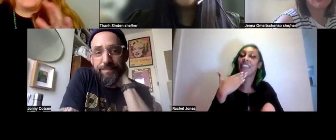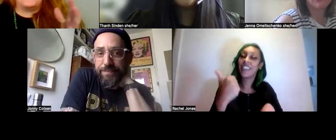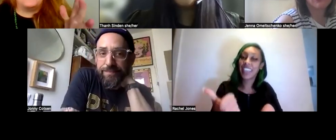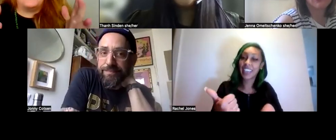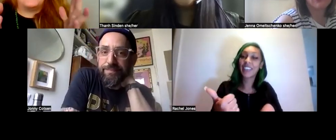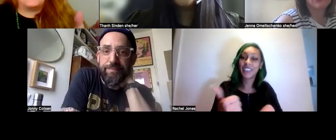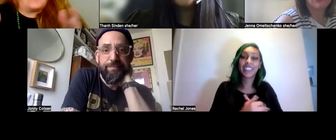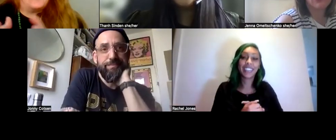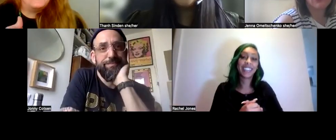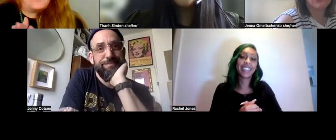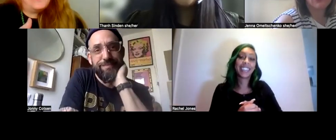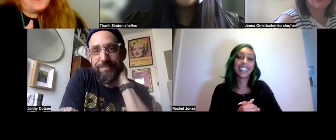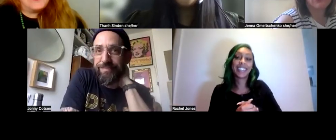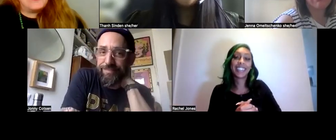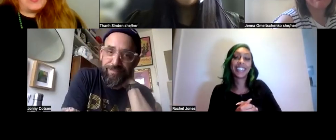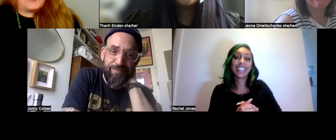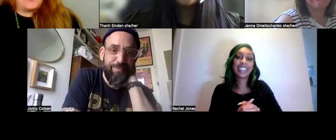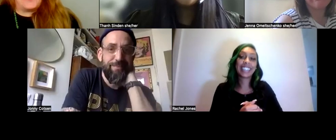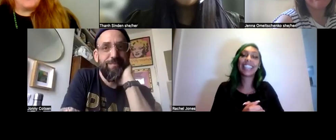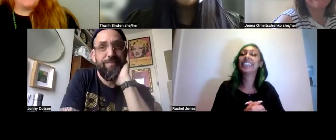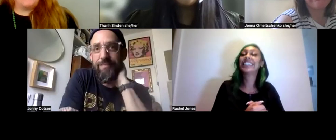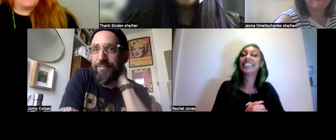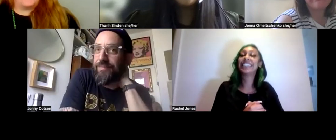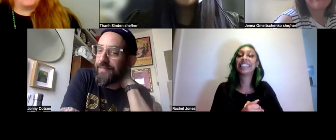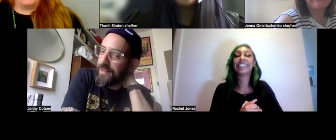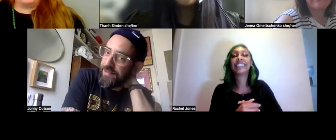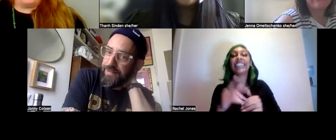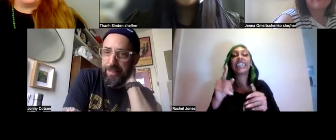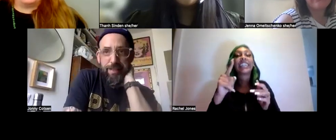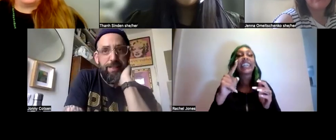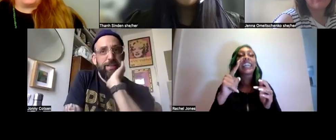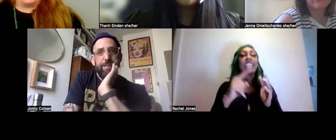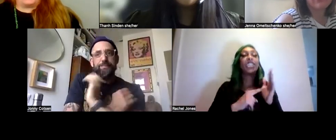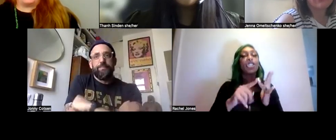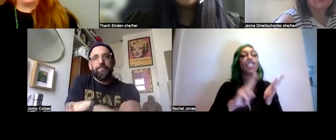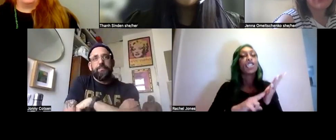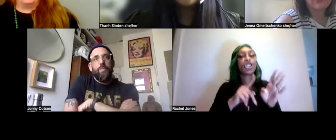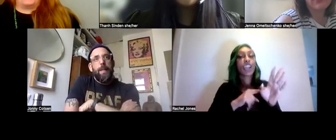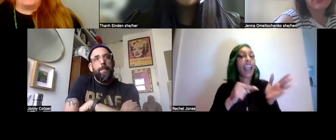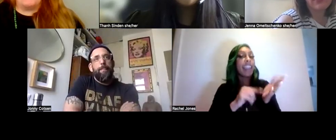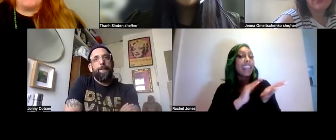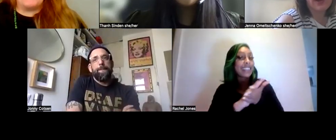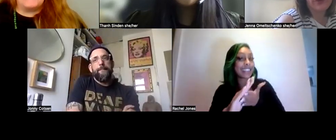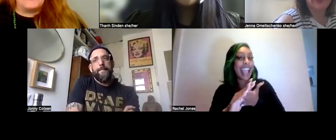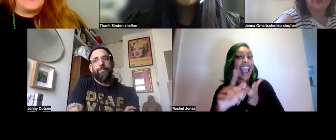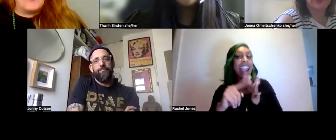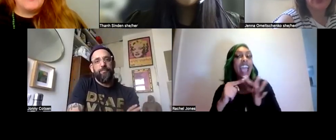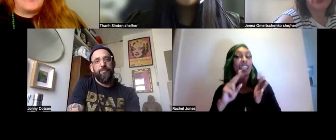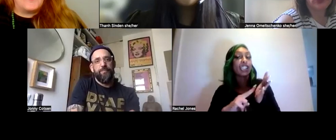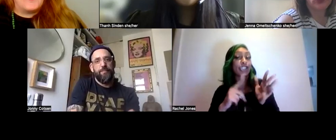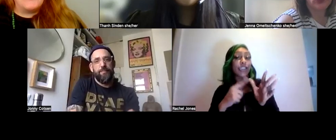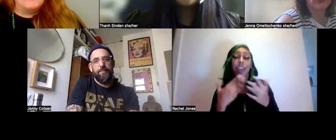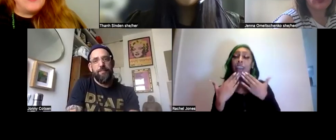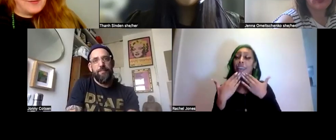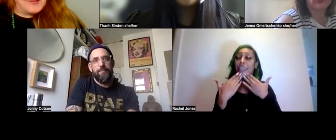you. Thank you to Tan, Jenna and Jonny for being our wonderful panellists today, and wishing